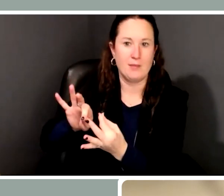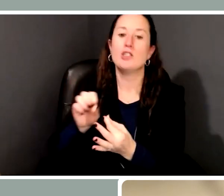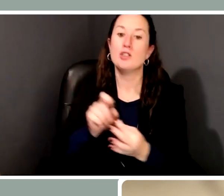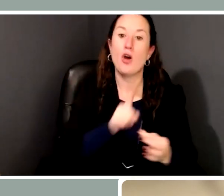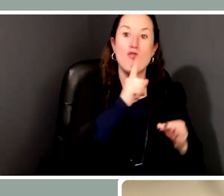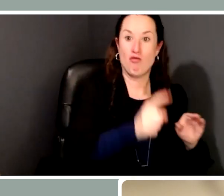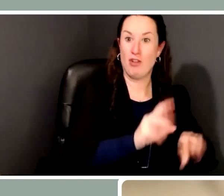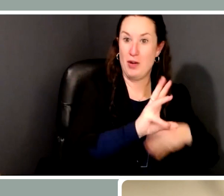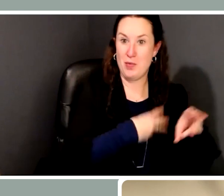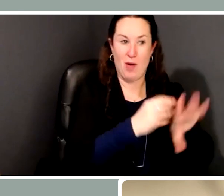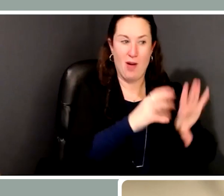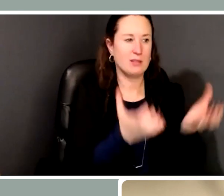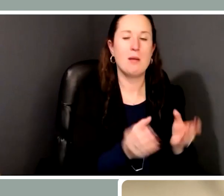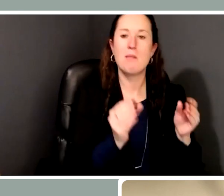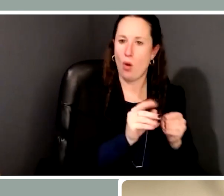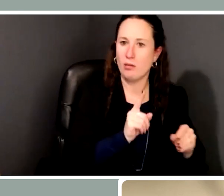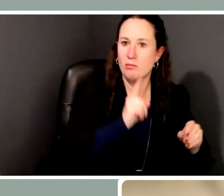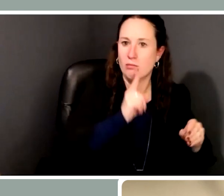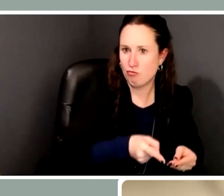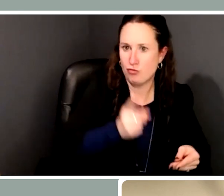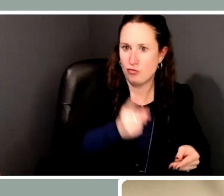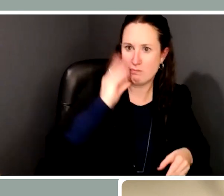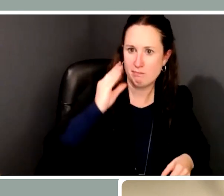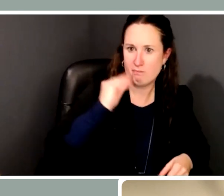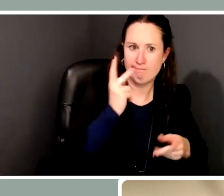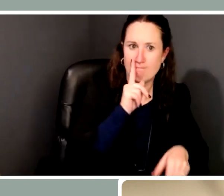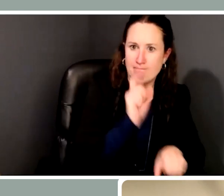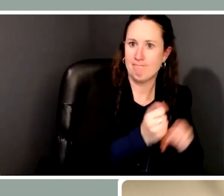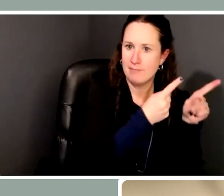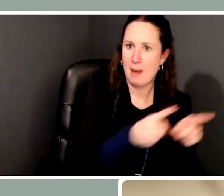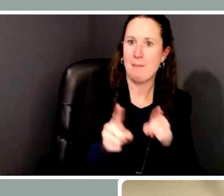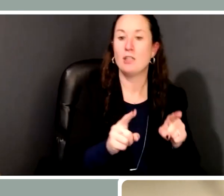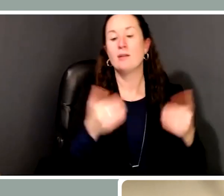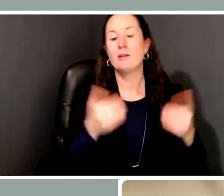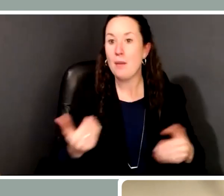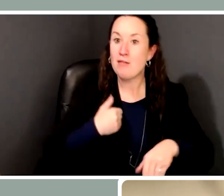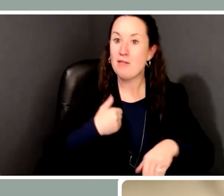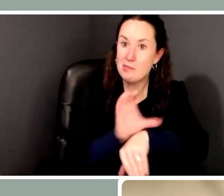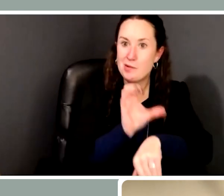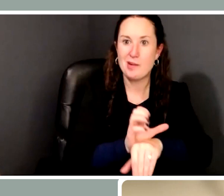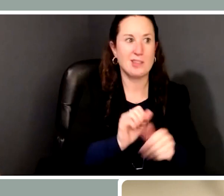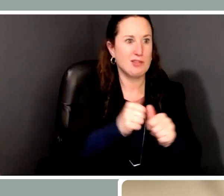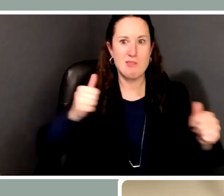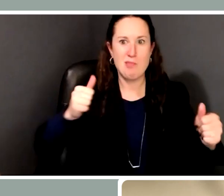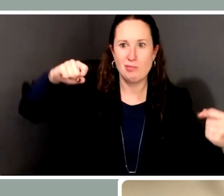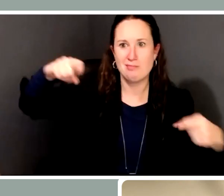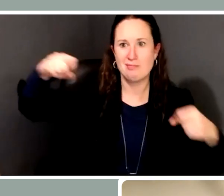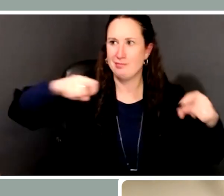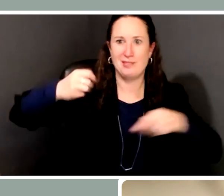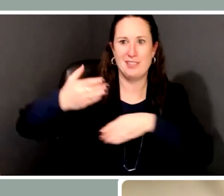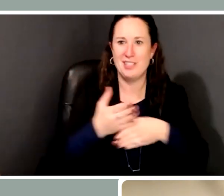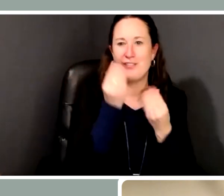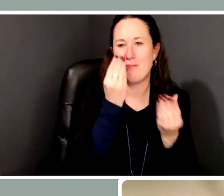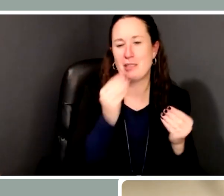have made it much easier to get access to some of that. And so there are one of the issues